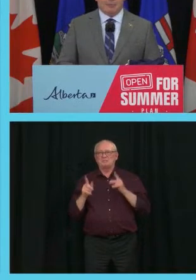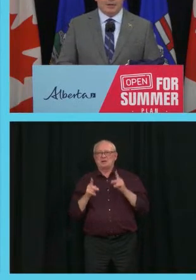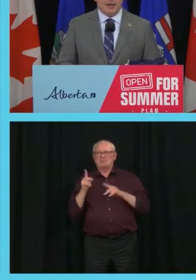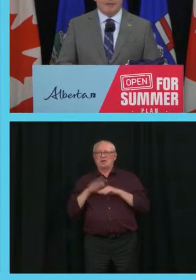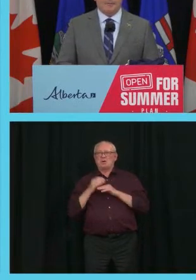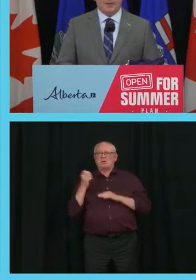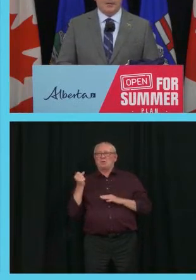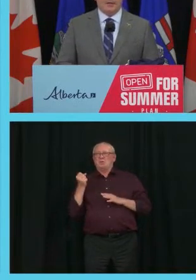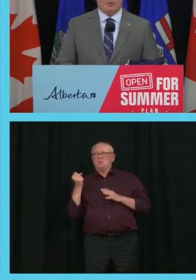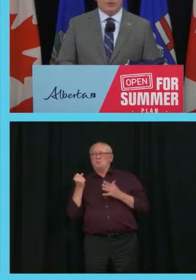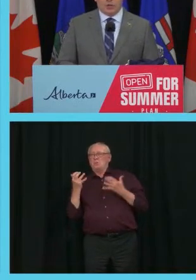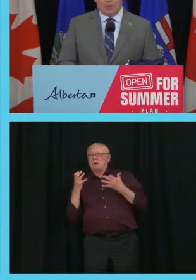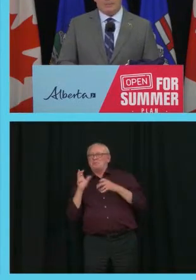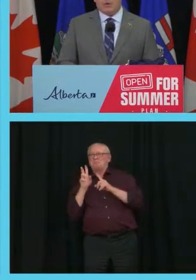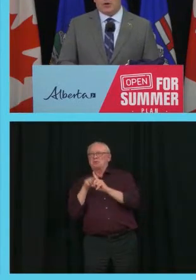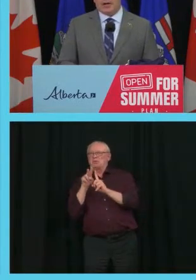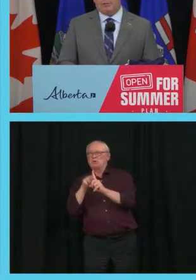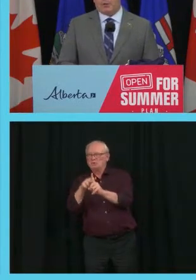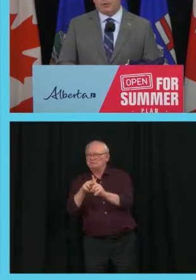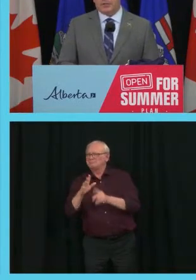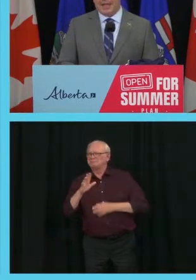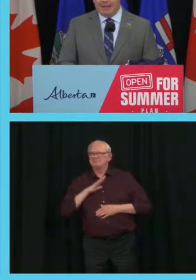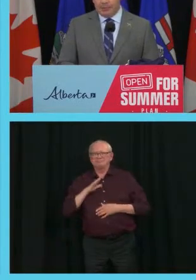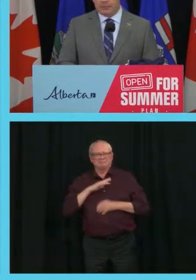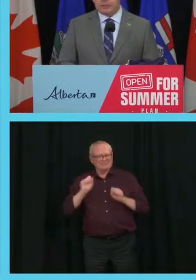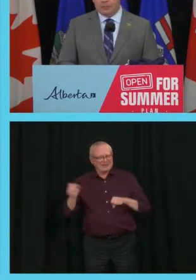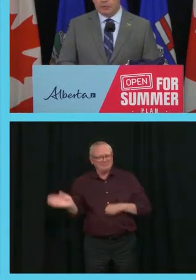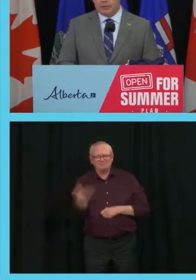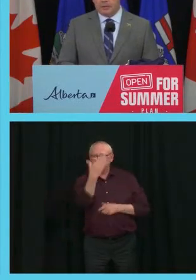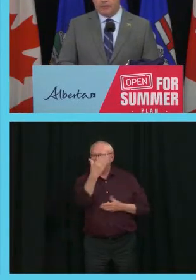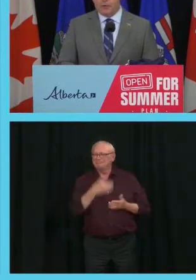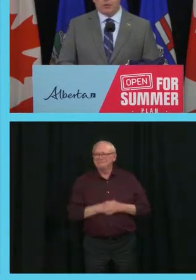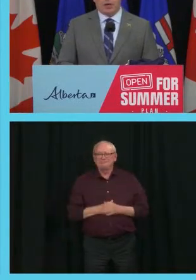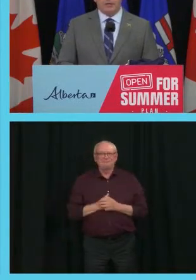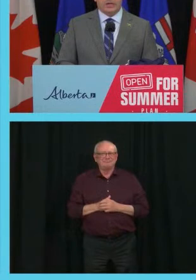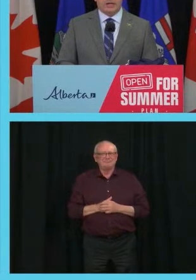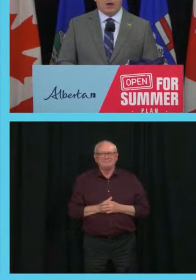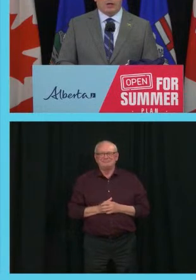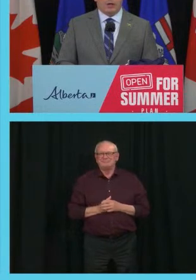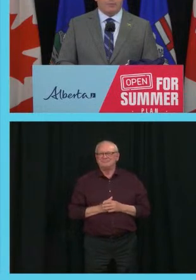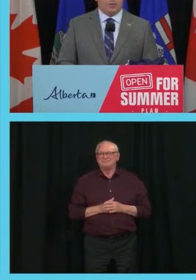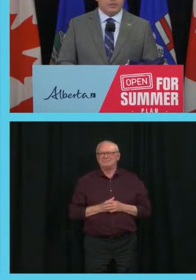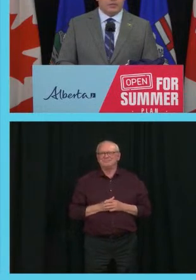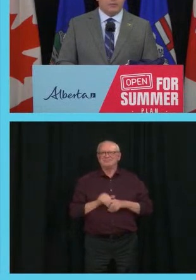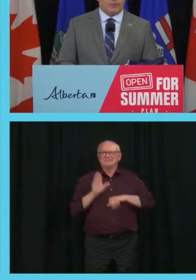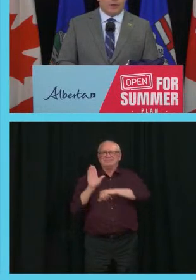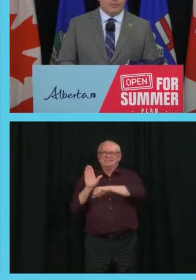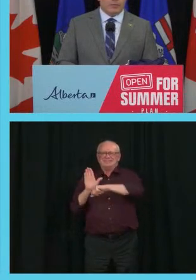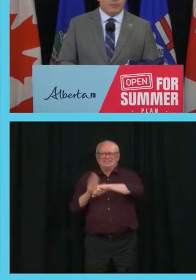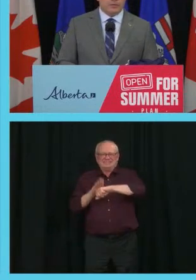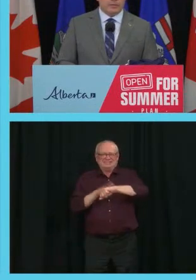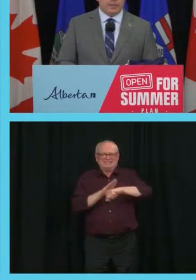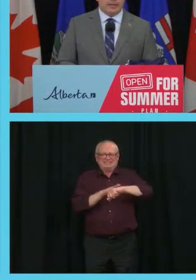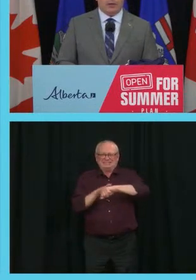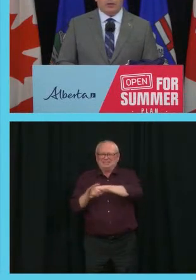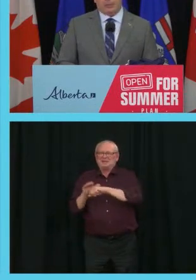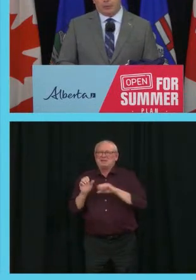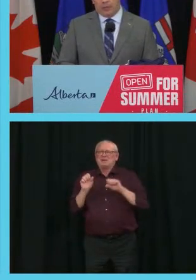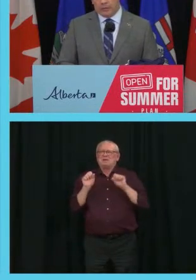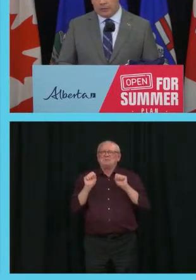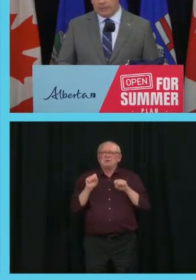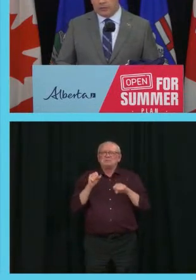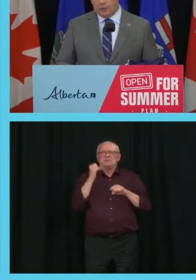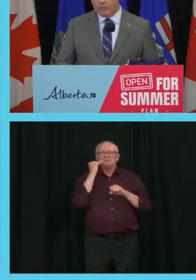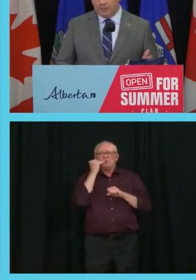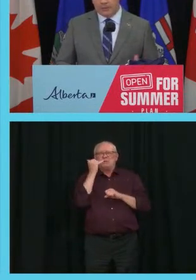and do that right now. With so many more Albertans able to book, phone lines and online booking systems for pharmacies and